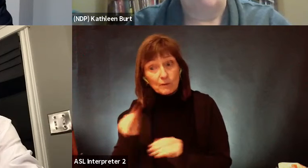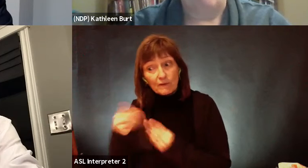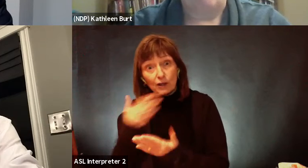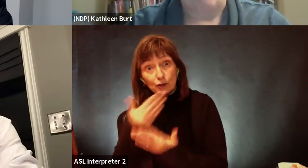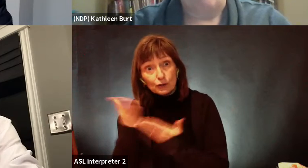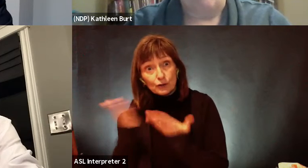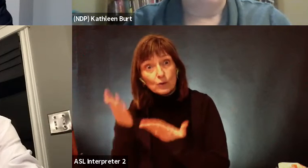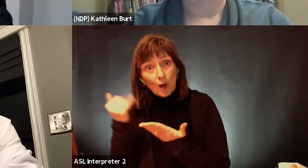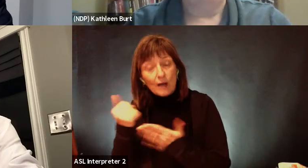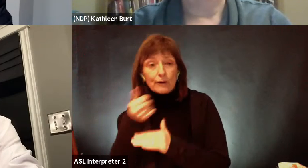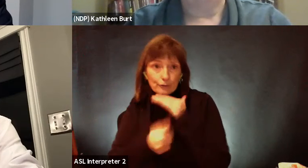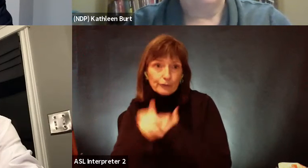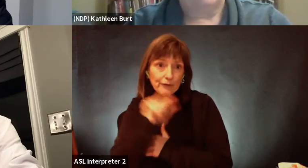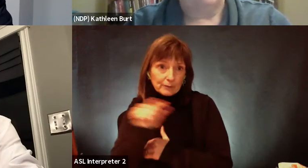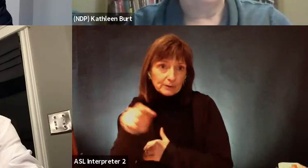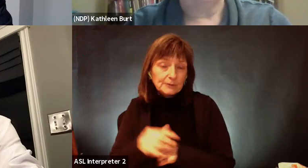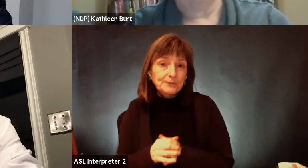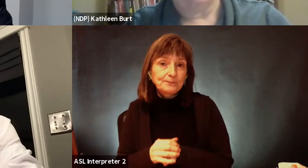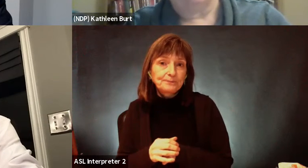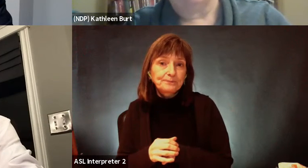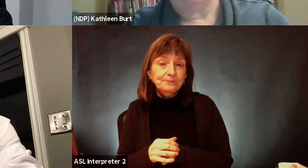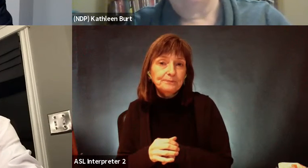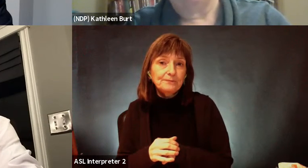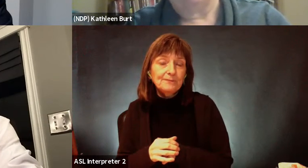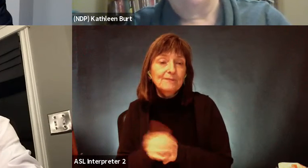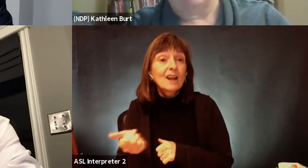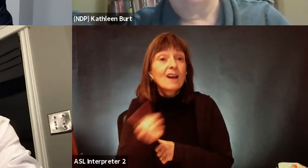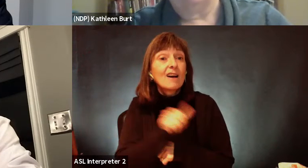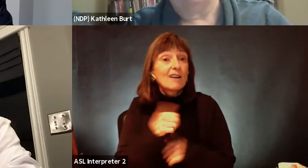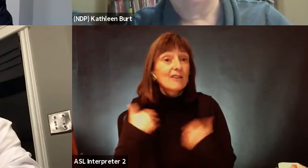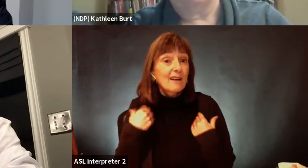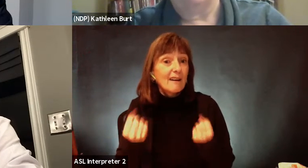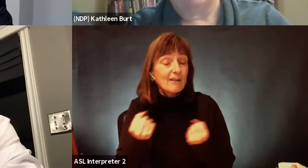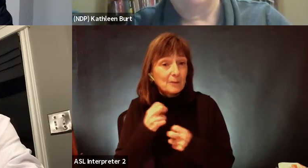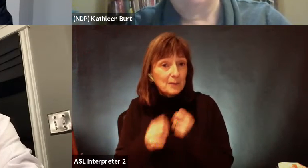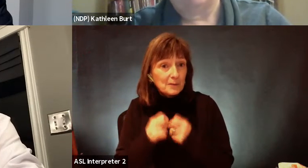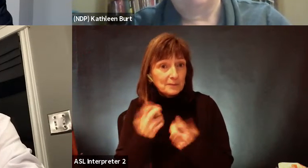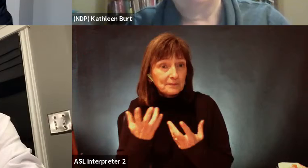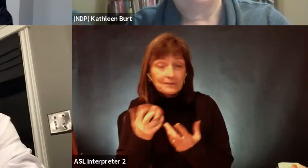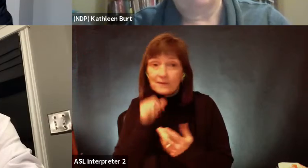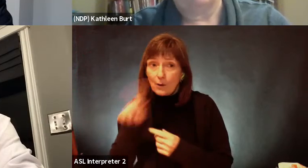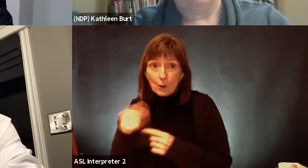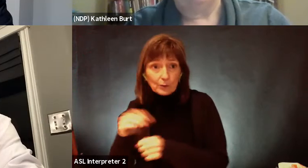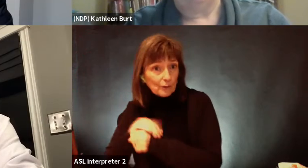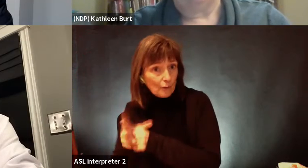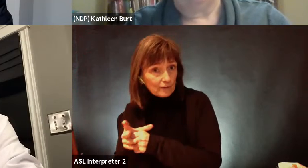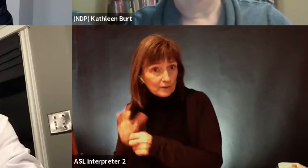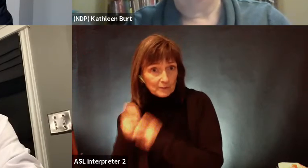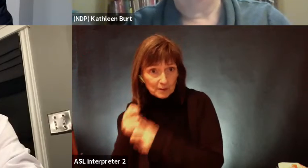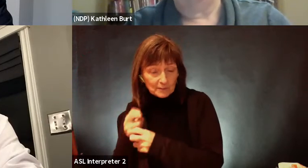maintain. We also recognize there's other health issues besides COVID-19. And so